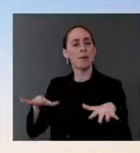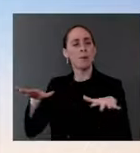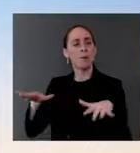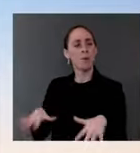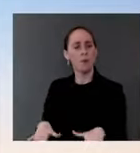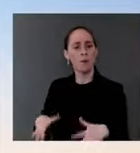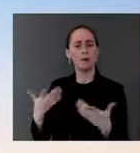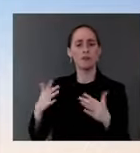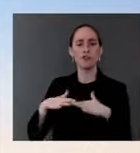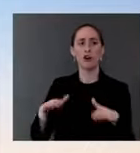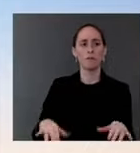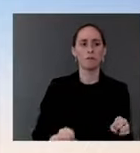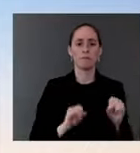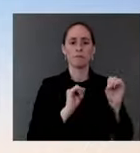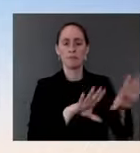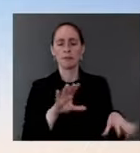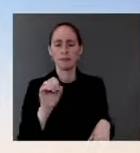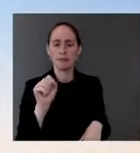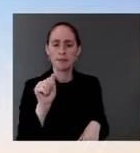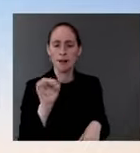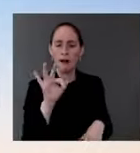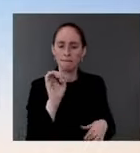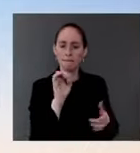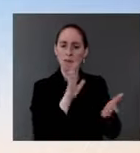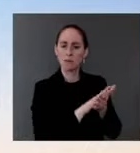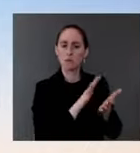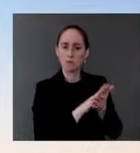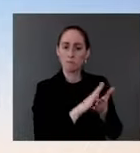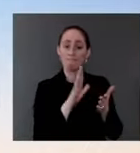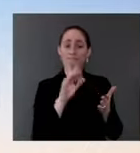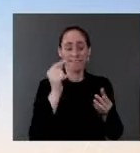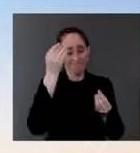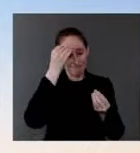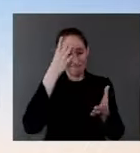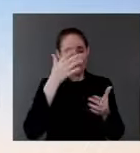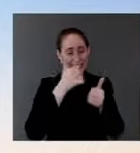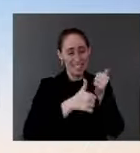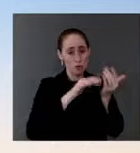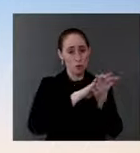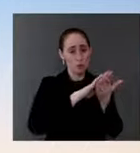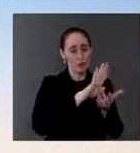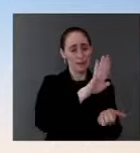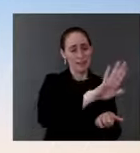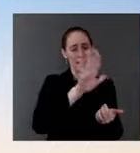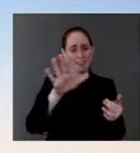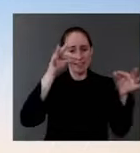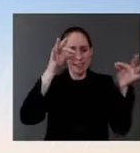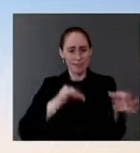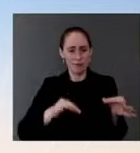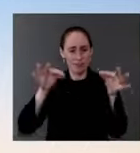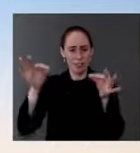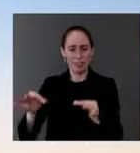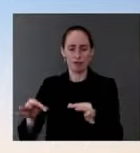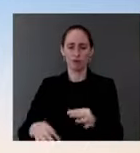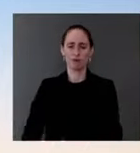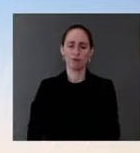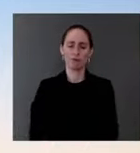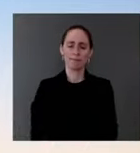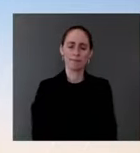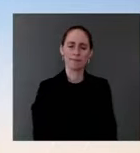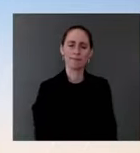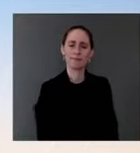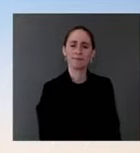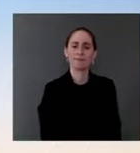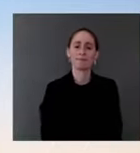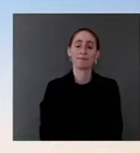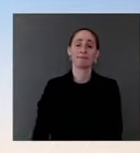differently. I think the president's principle is ultimately that there should not be a cliff, that there should be efforts to find